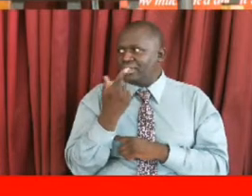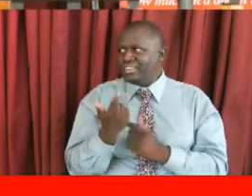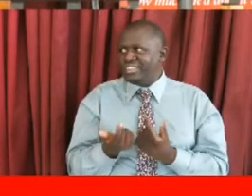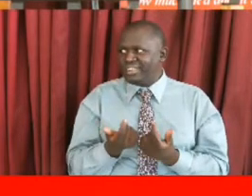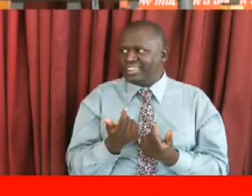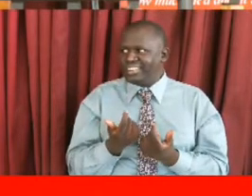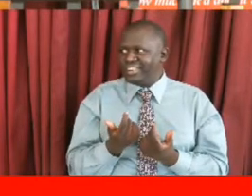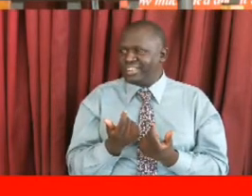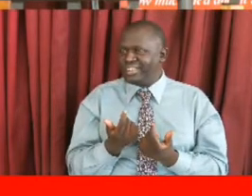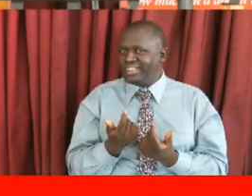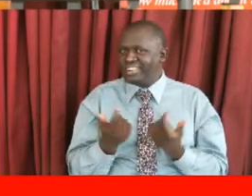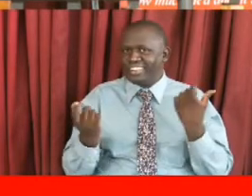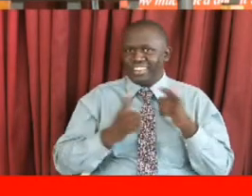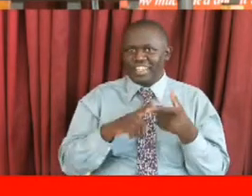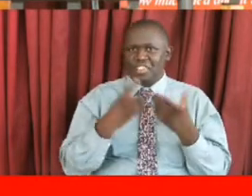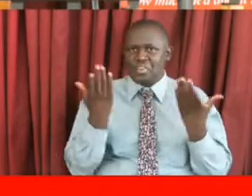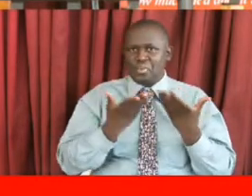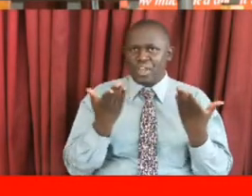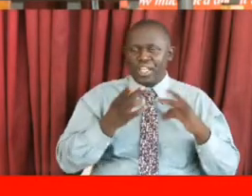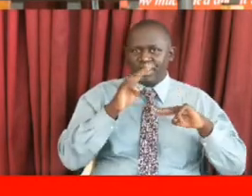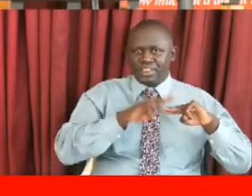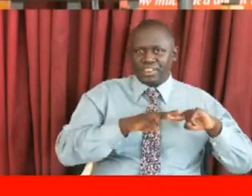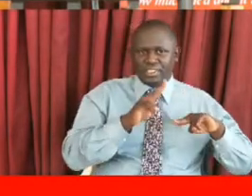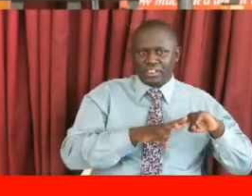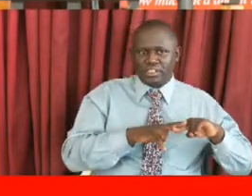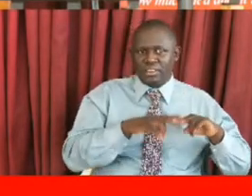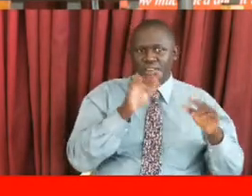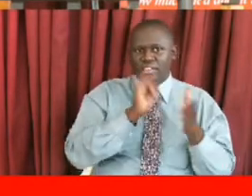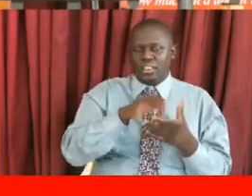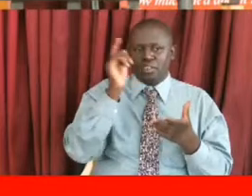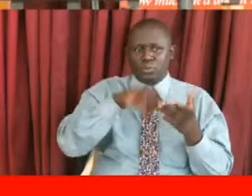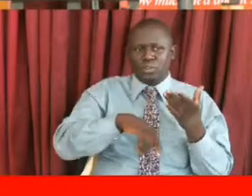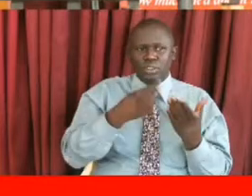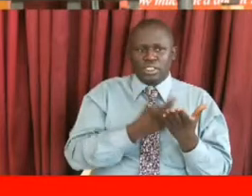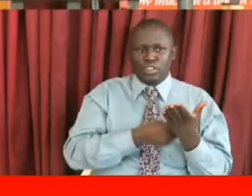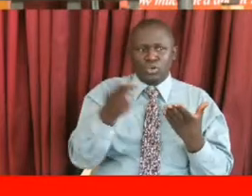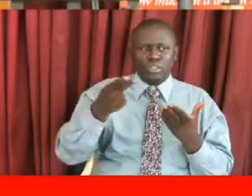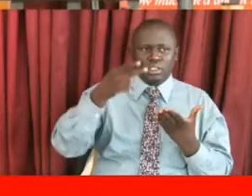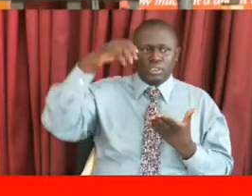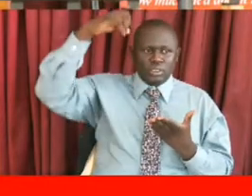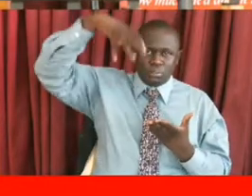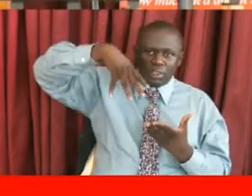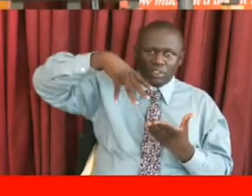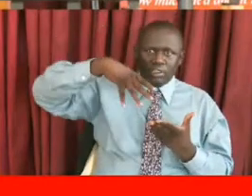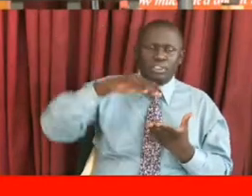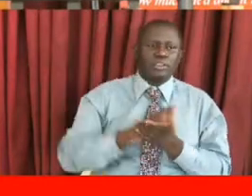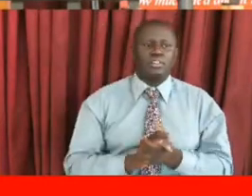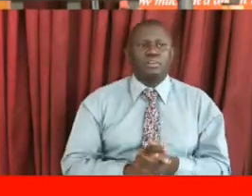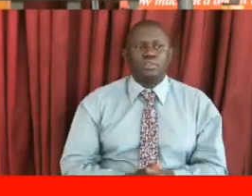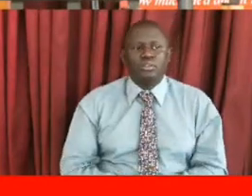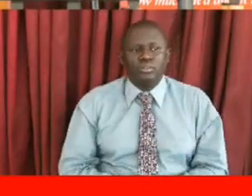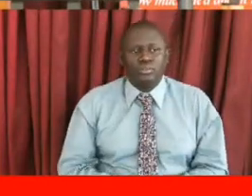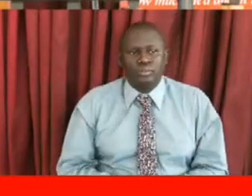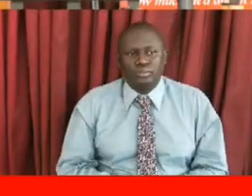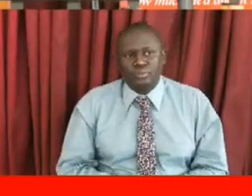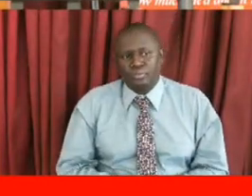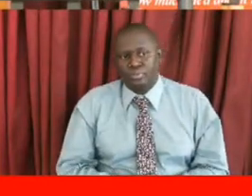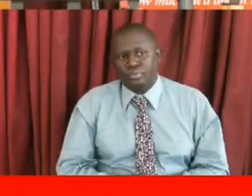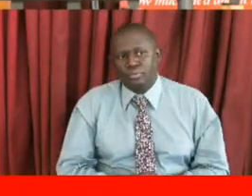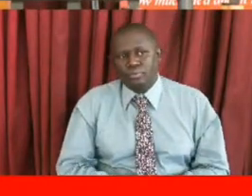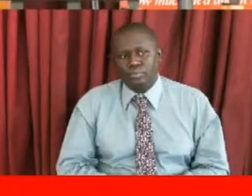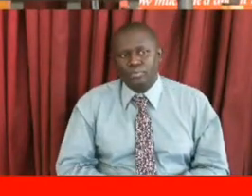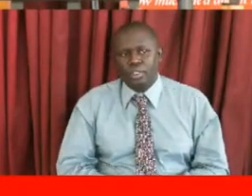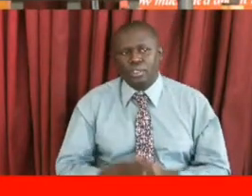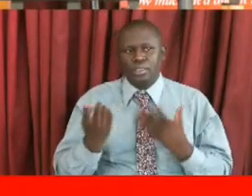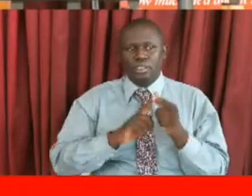Father where he is sitting that is the divine presence let me not jump ahead so it